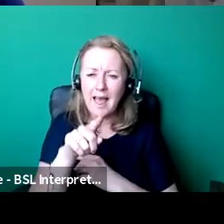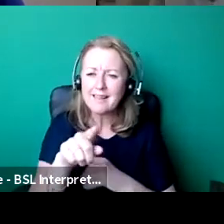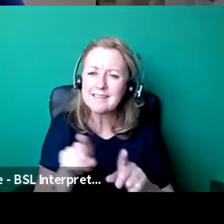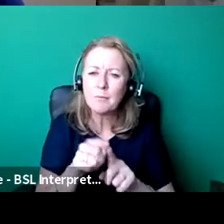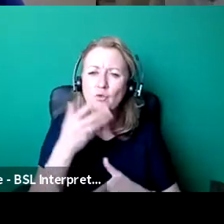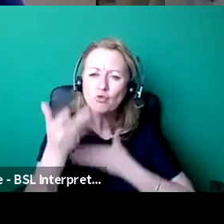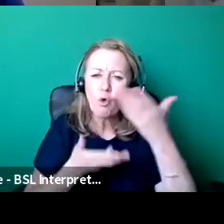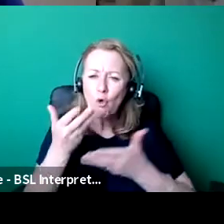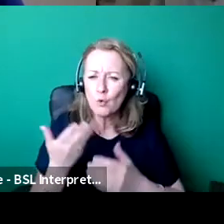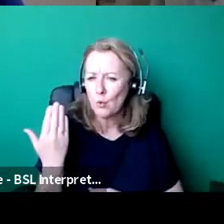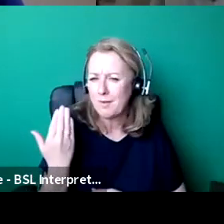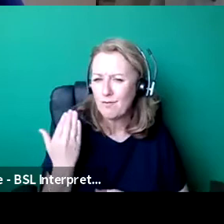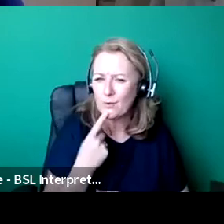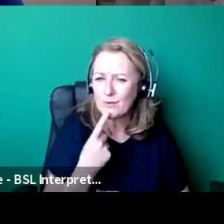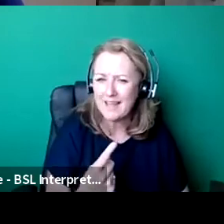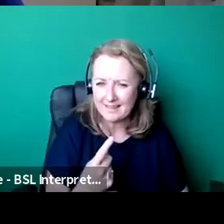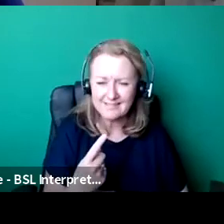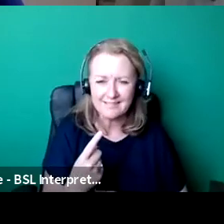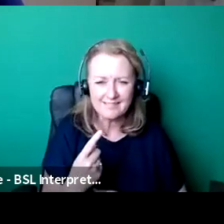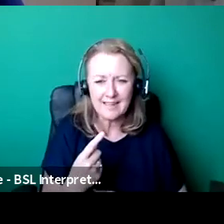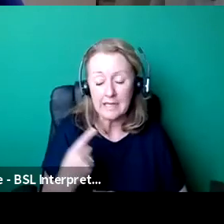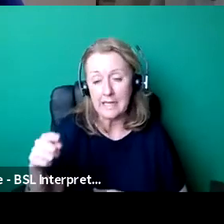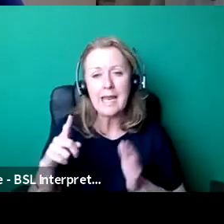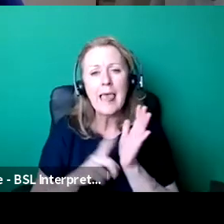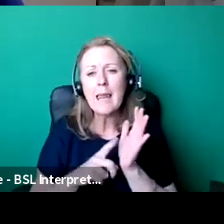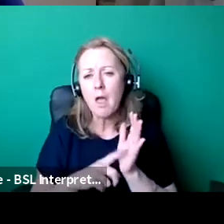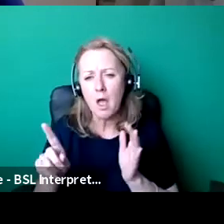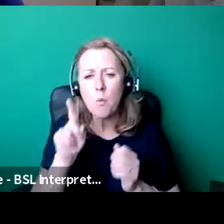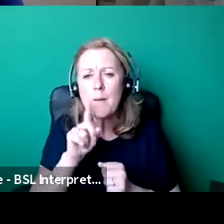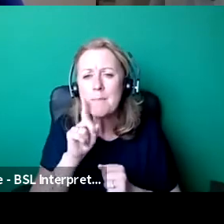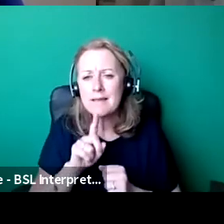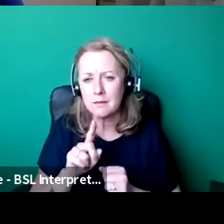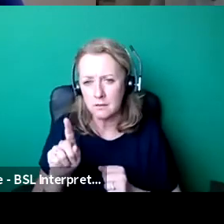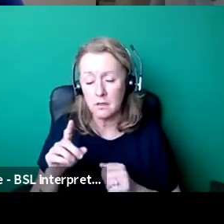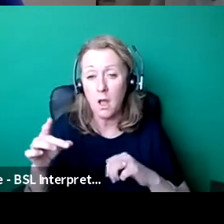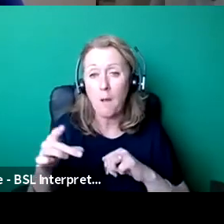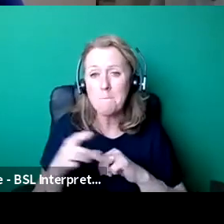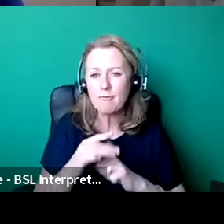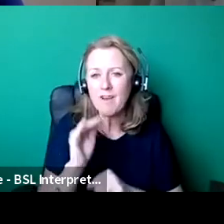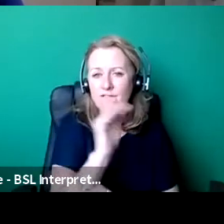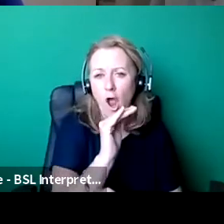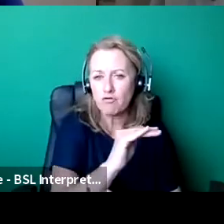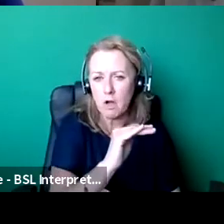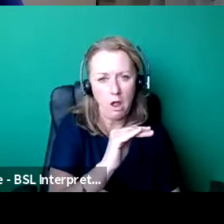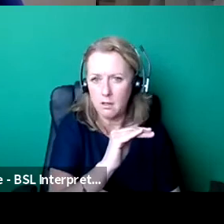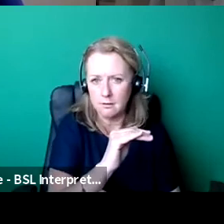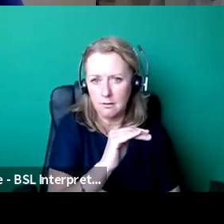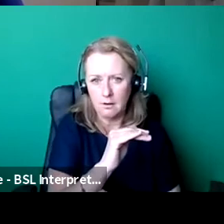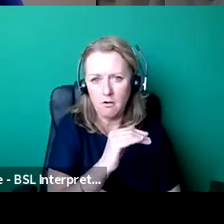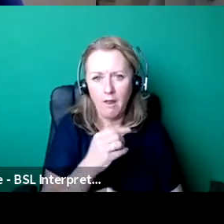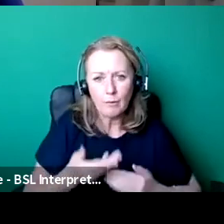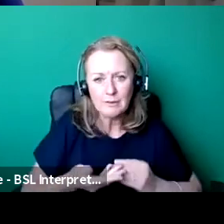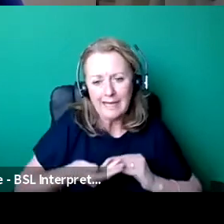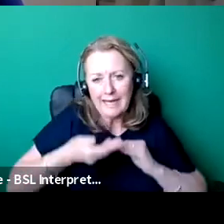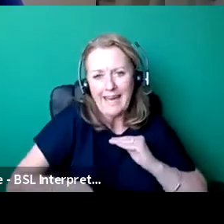to give a quick background, in Libya, Libyan women who marry to foreigners are not allowed to give their nationality to their children.